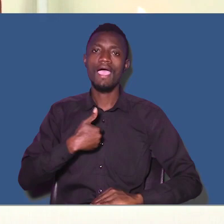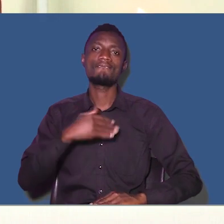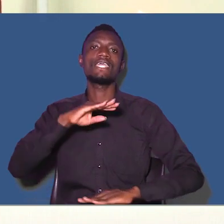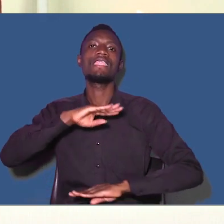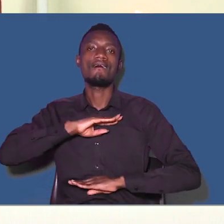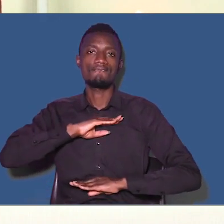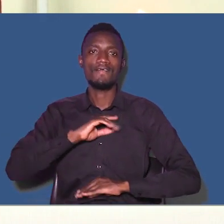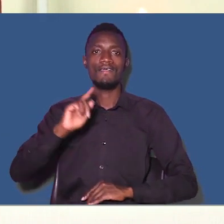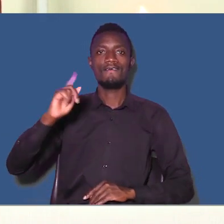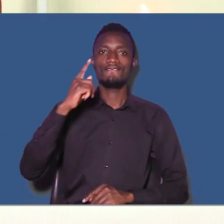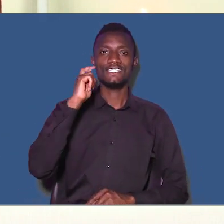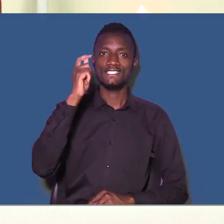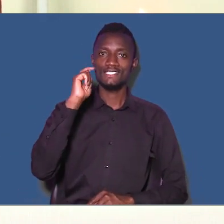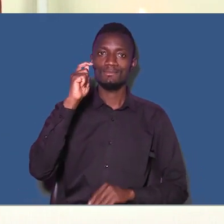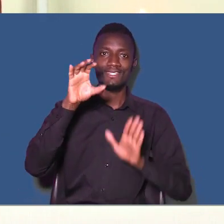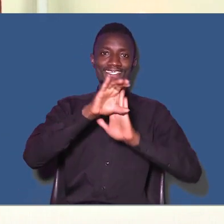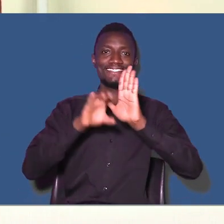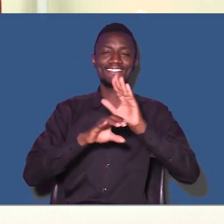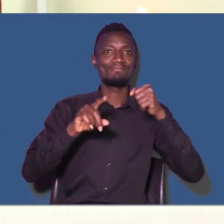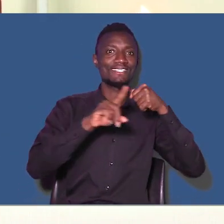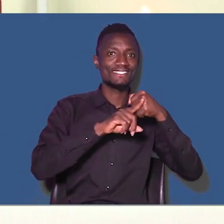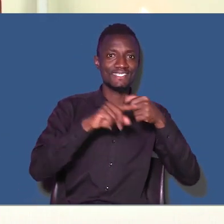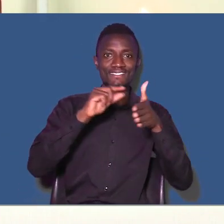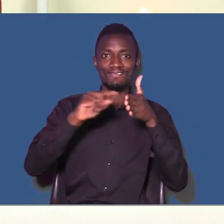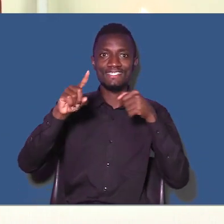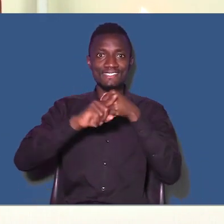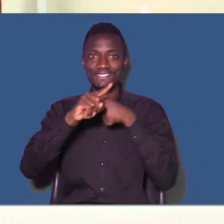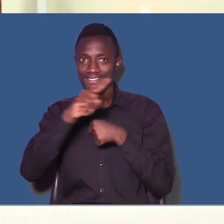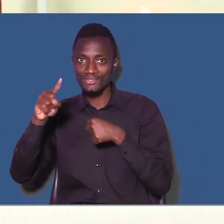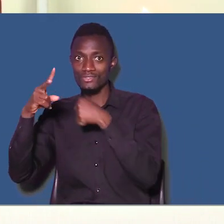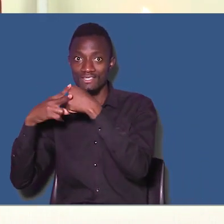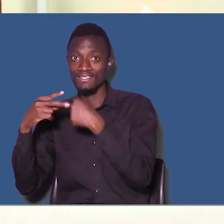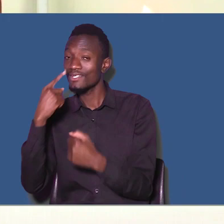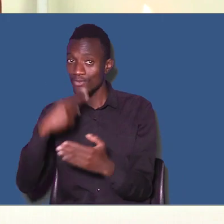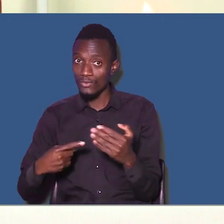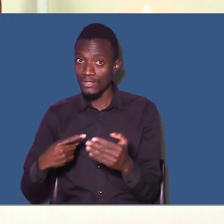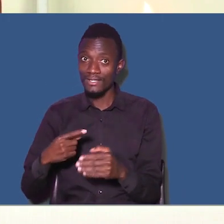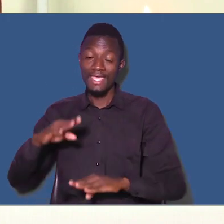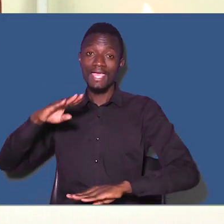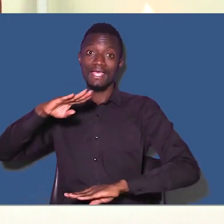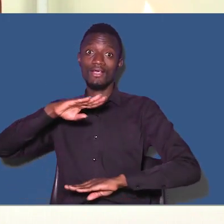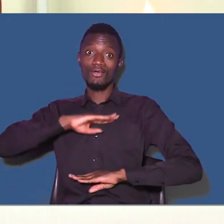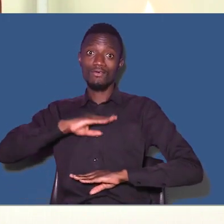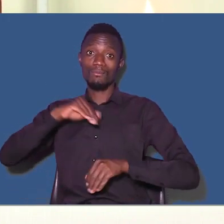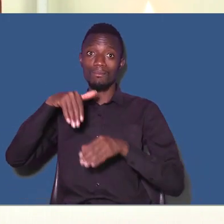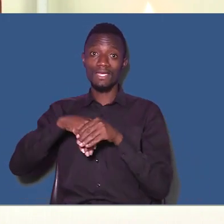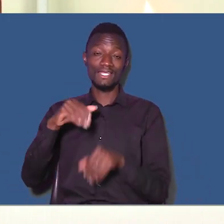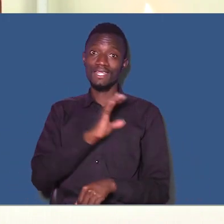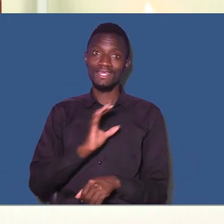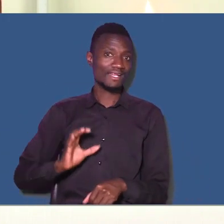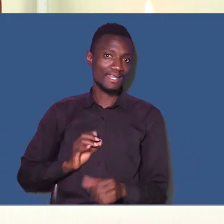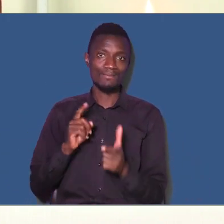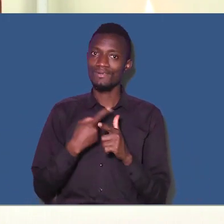to 7, it reads that, but godliness with contentment is great gain. For we